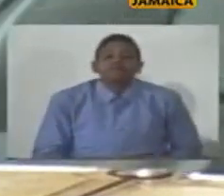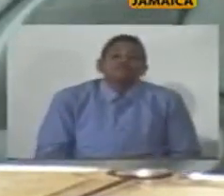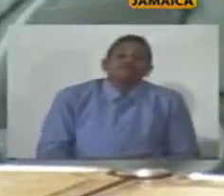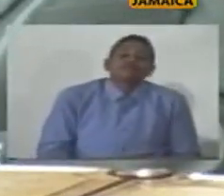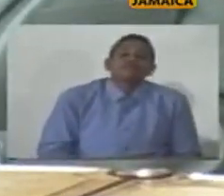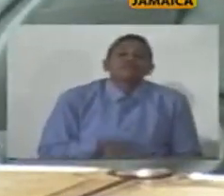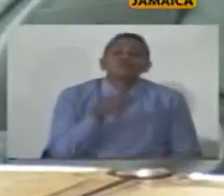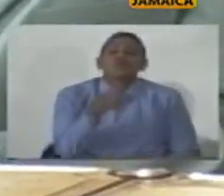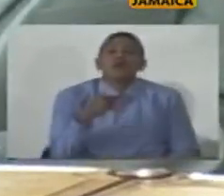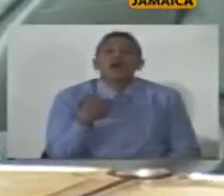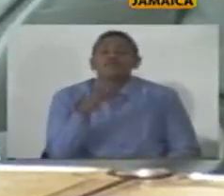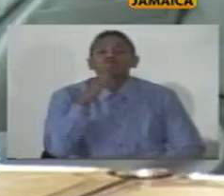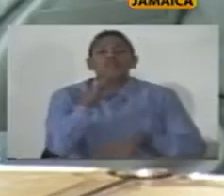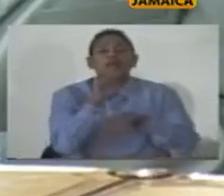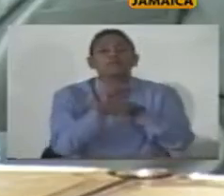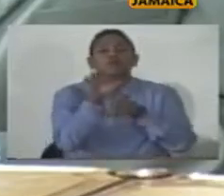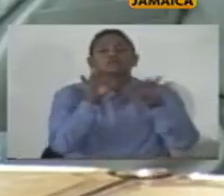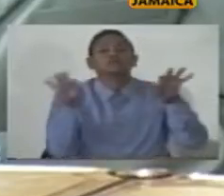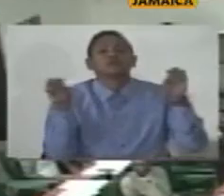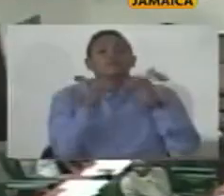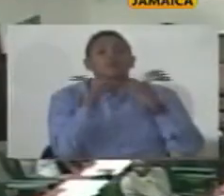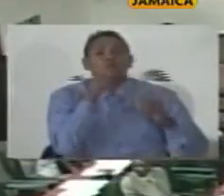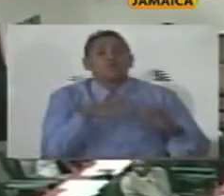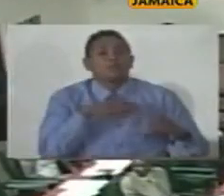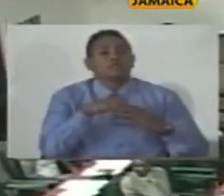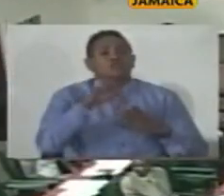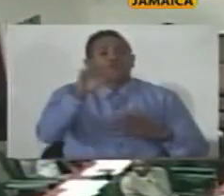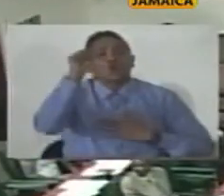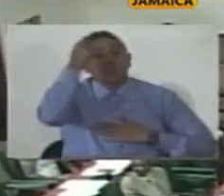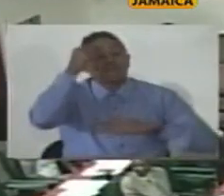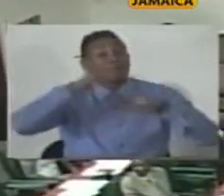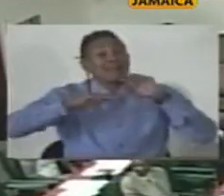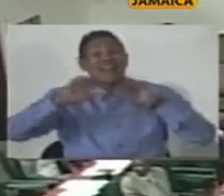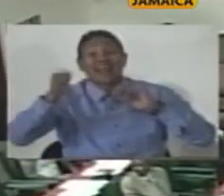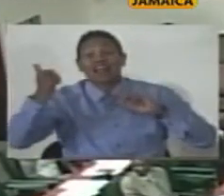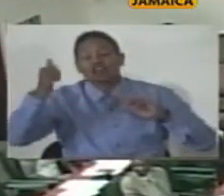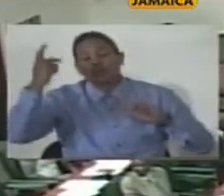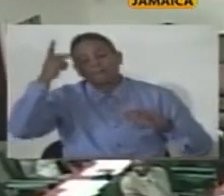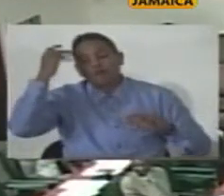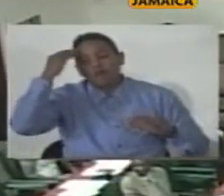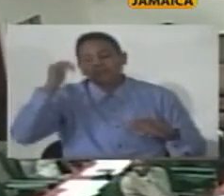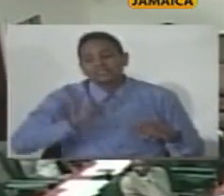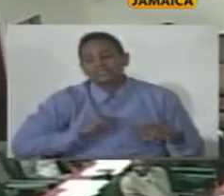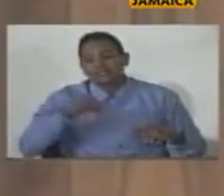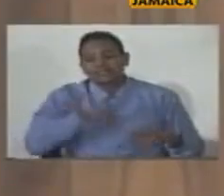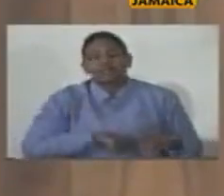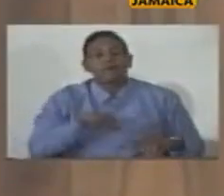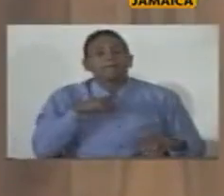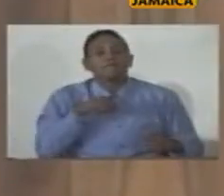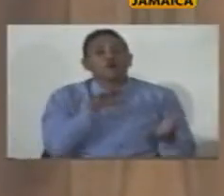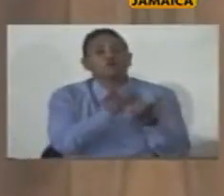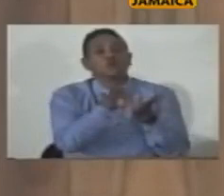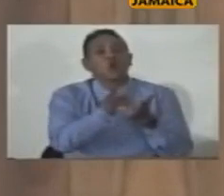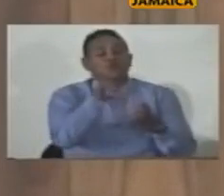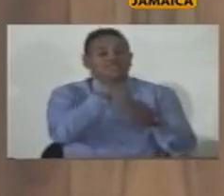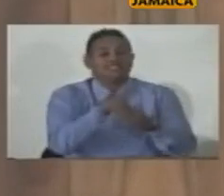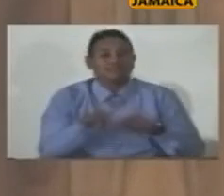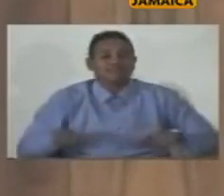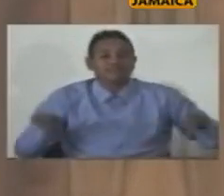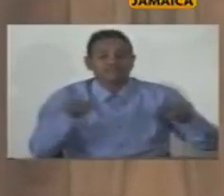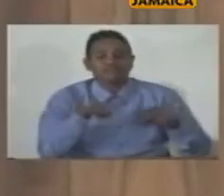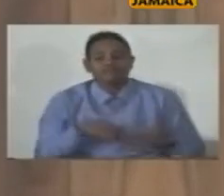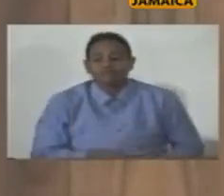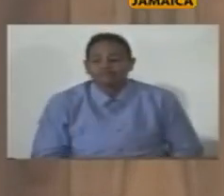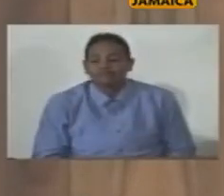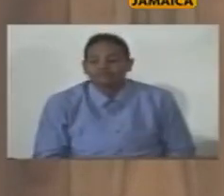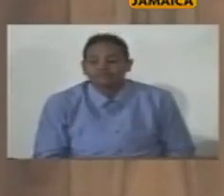You have appointed more women in your government than any other Prime Minister, and I'm proud to be counted among them.